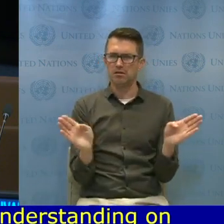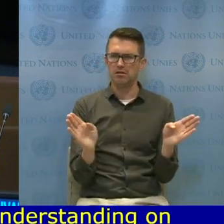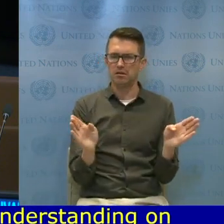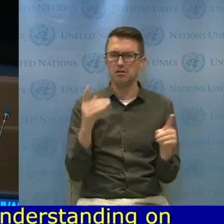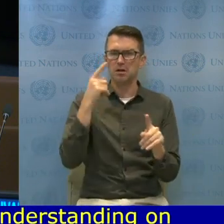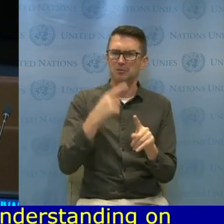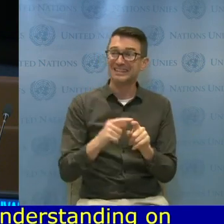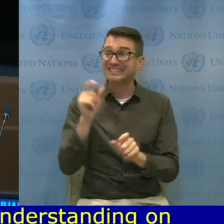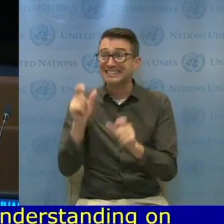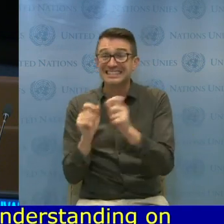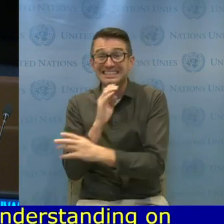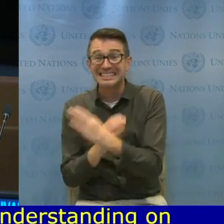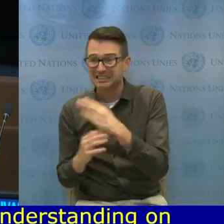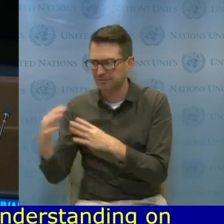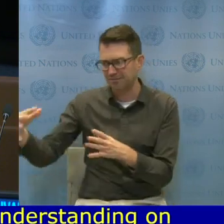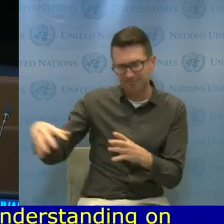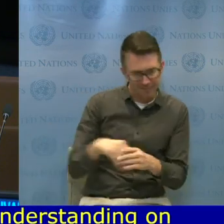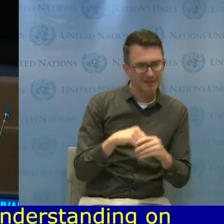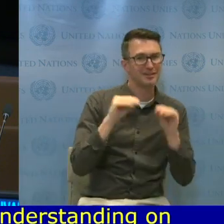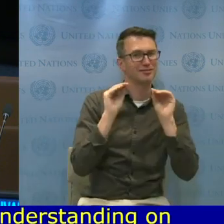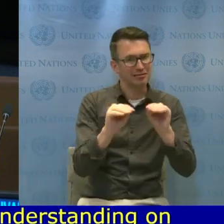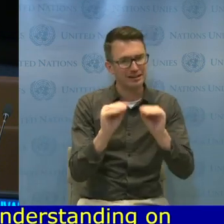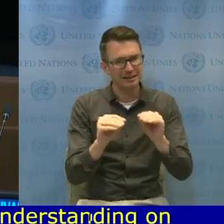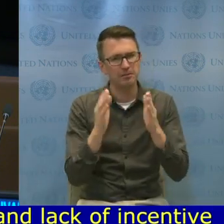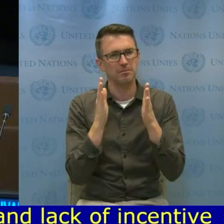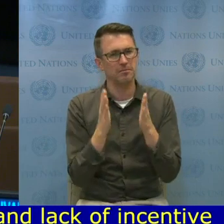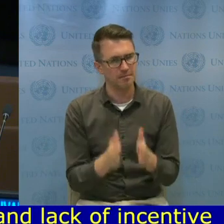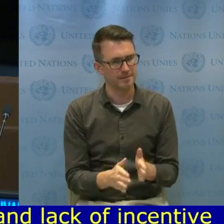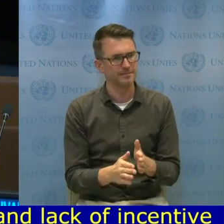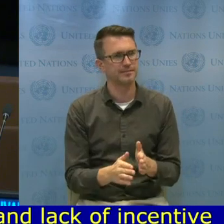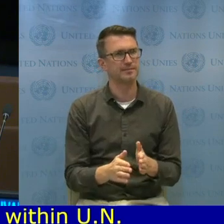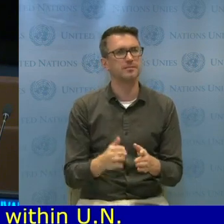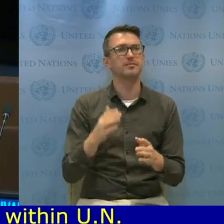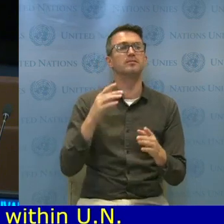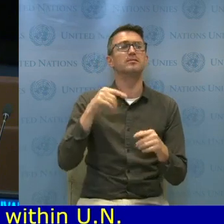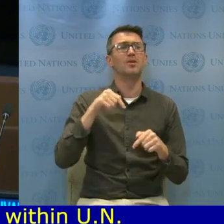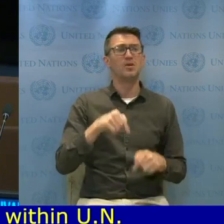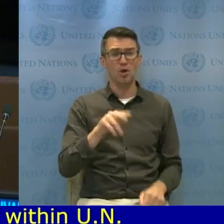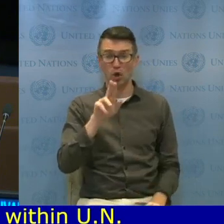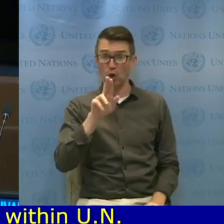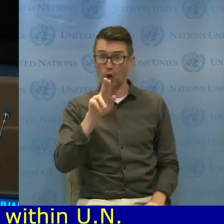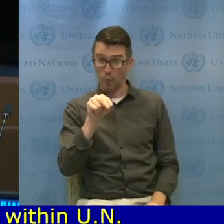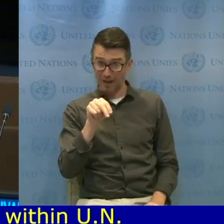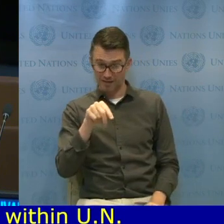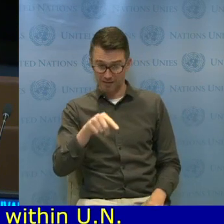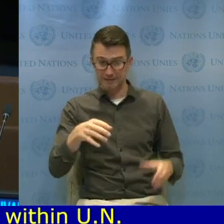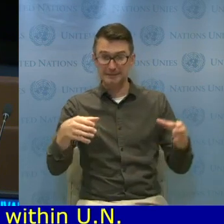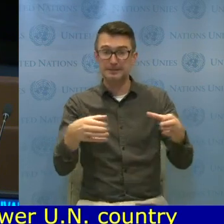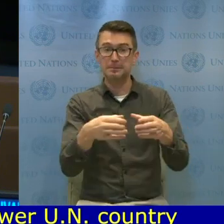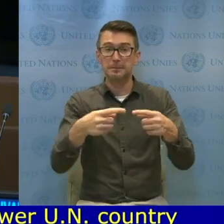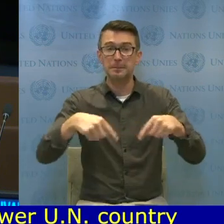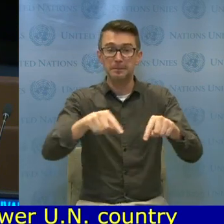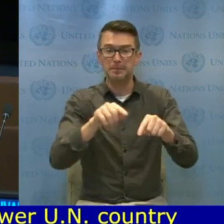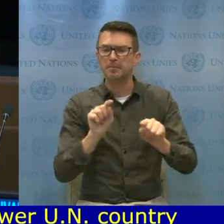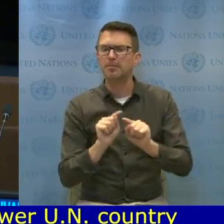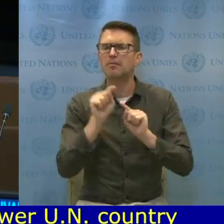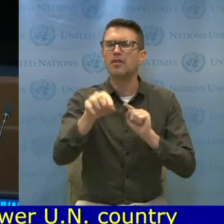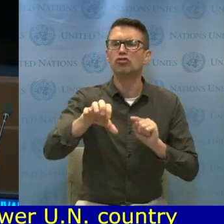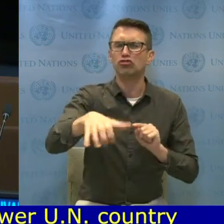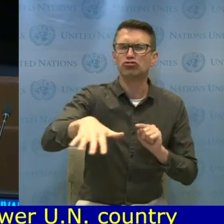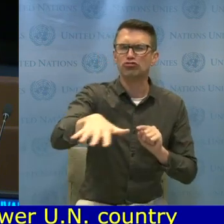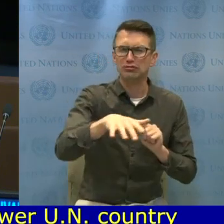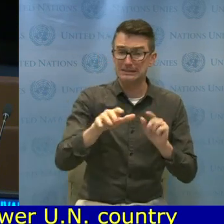country teams to support the national governments in achieving the 2030 agenda and build their own capacities in mainstreaming